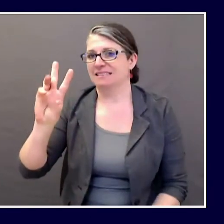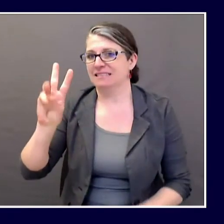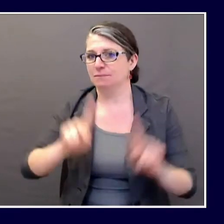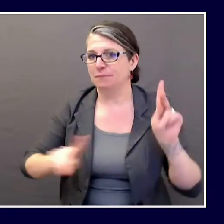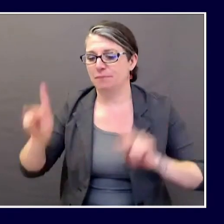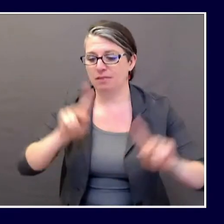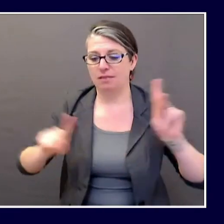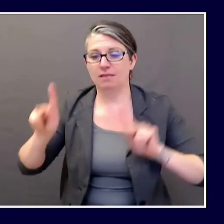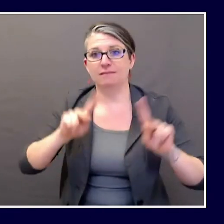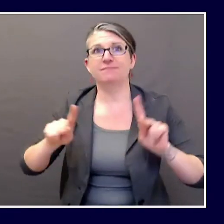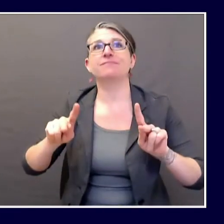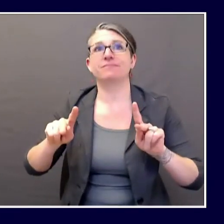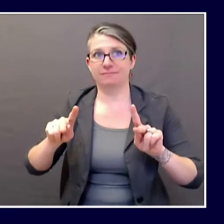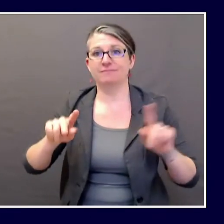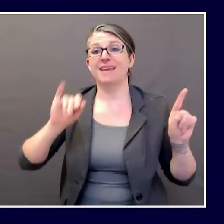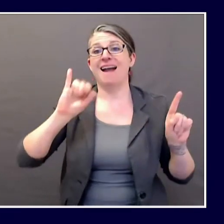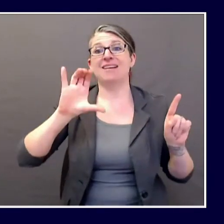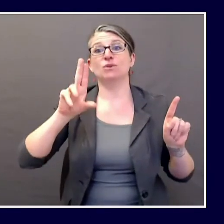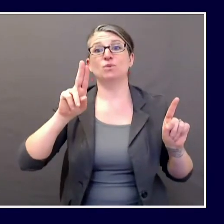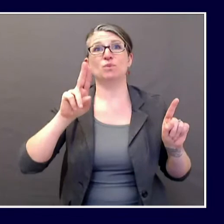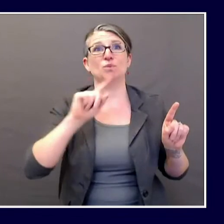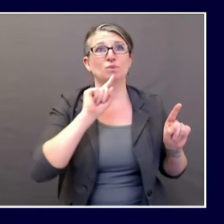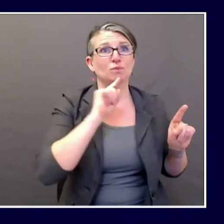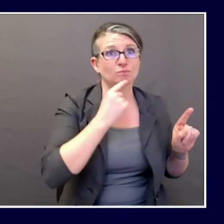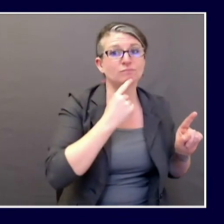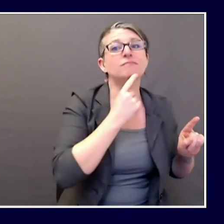unit, and 8 are on a ventilator.